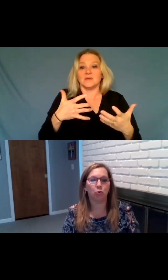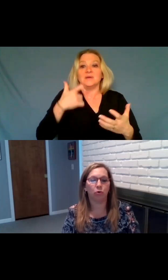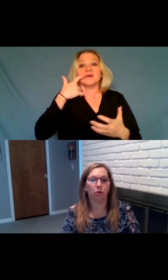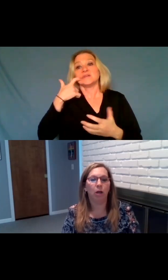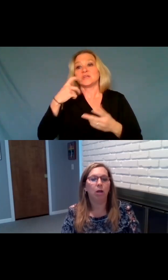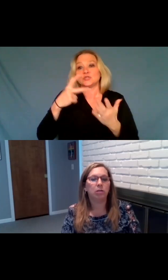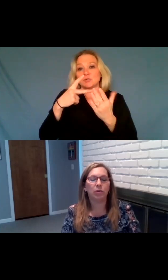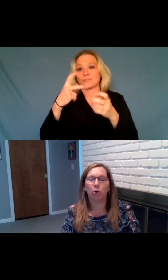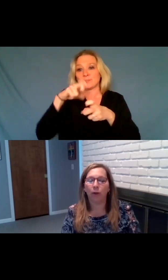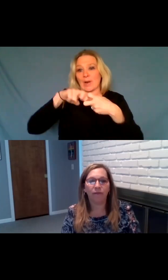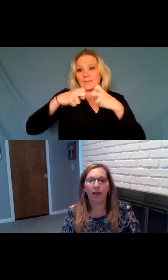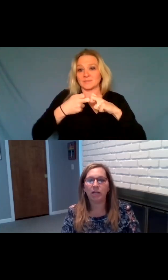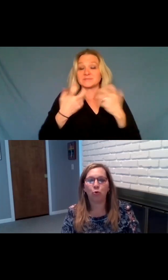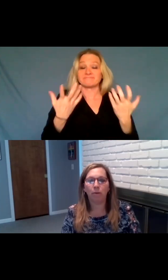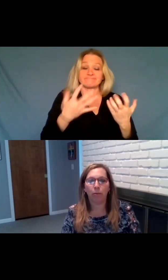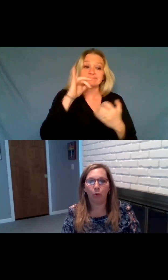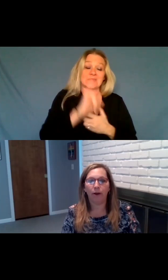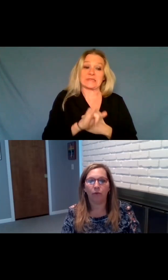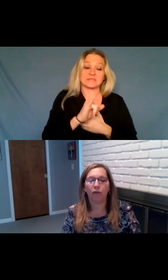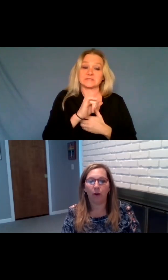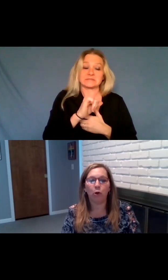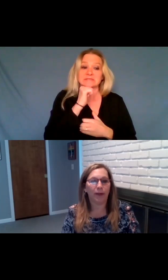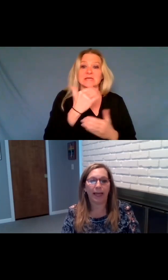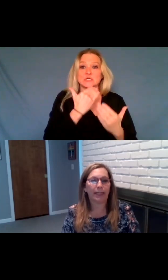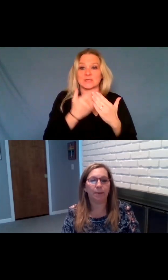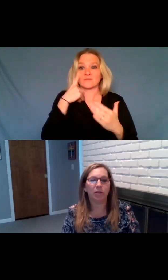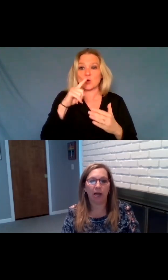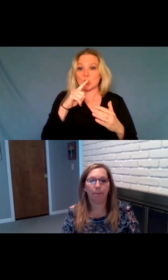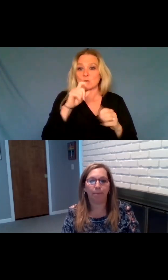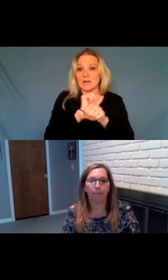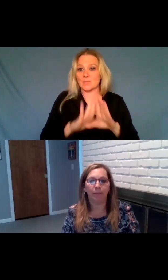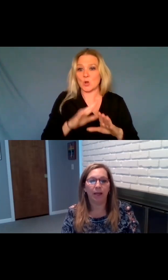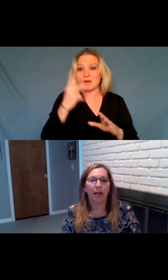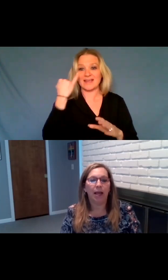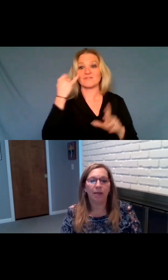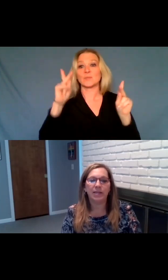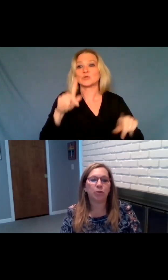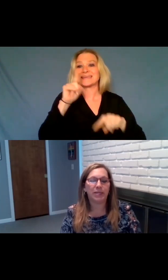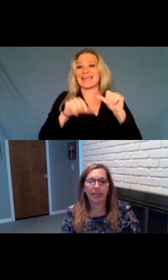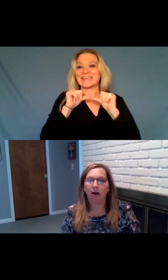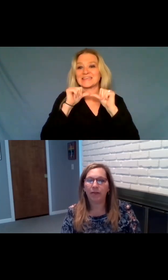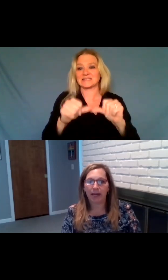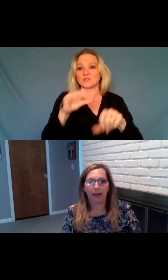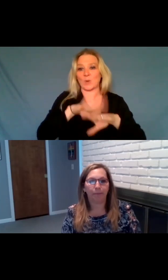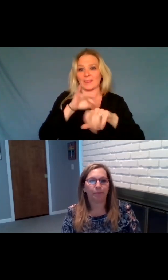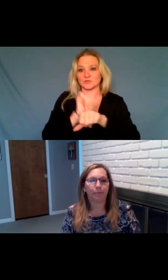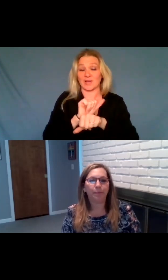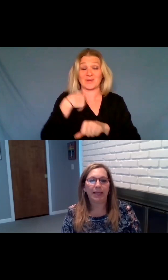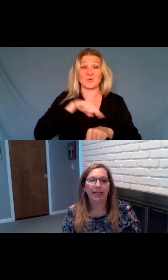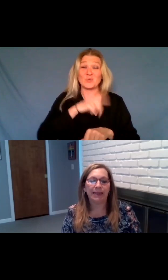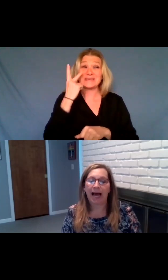use disorder. So it's a red flag to an employer for someone who can't keep a job. And this we see all the